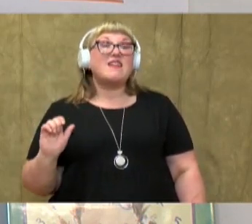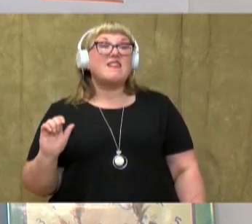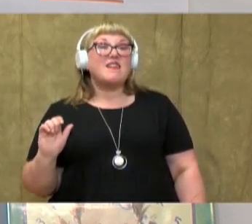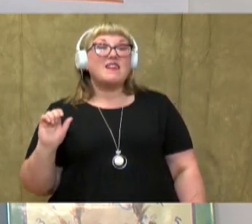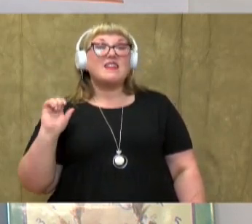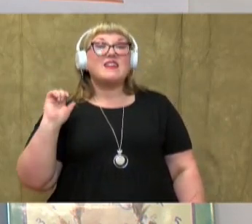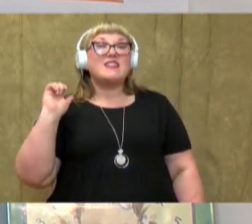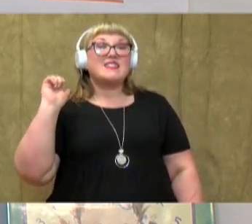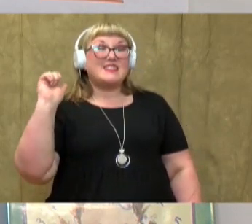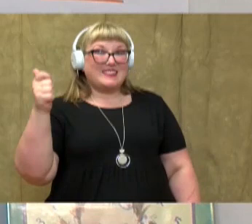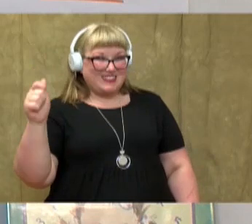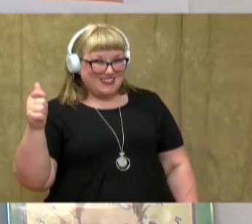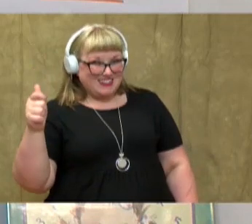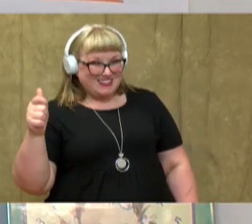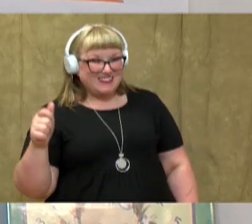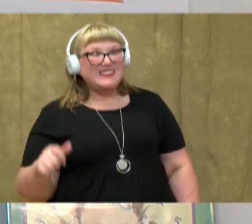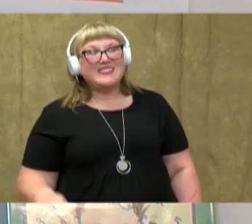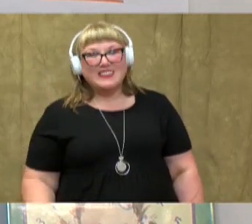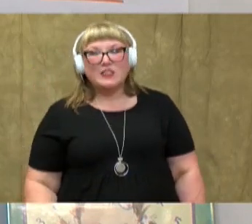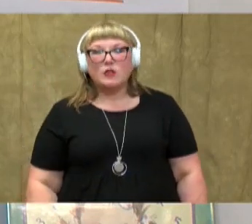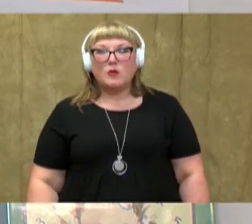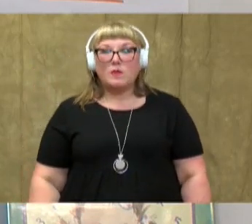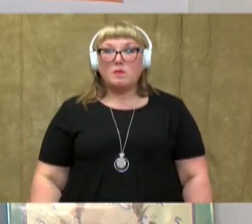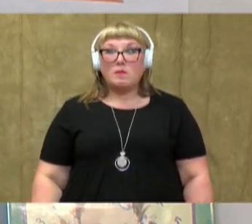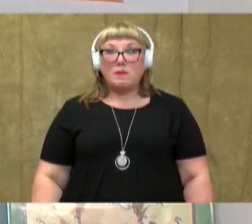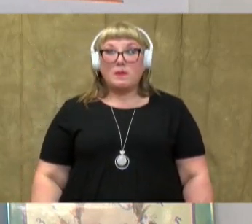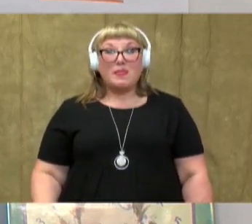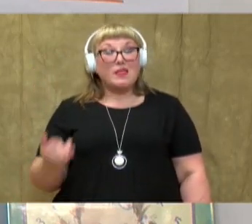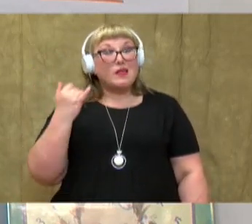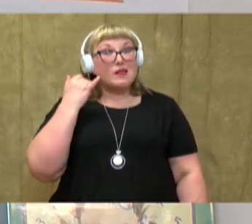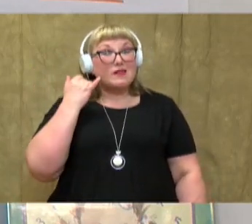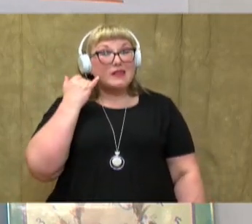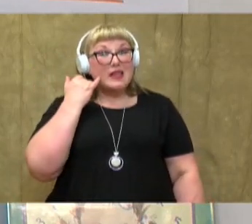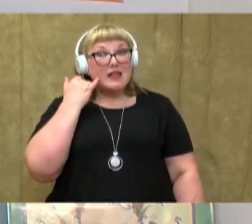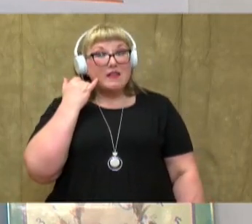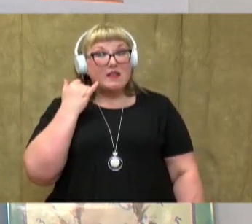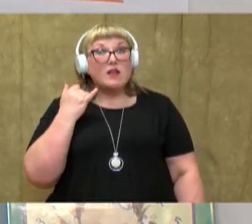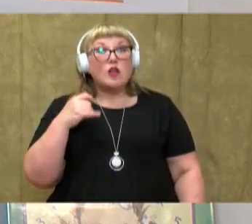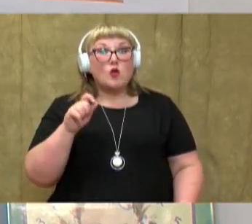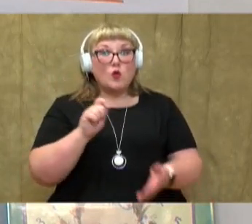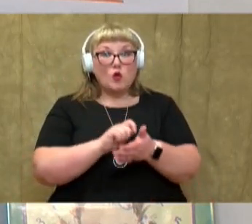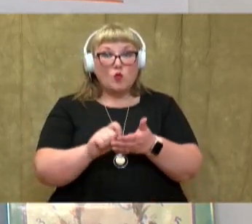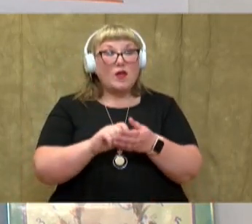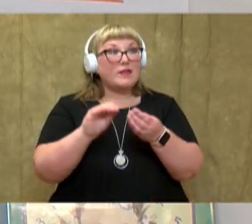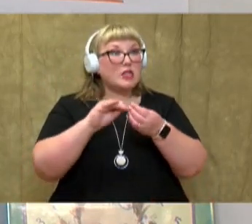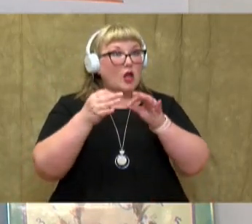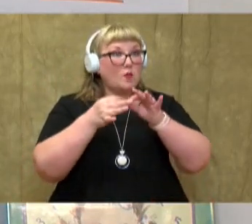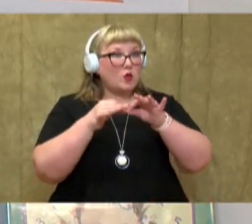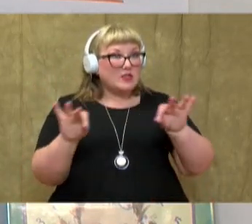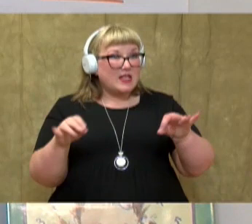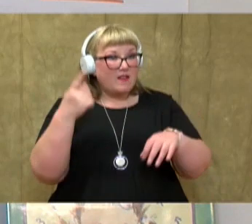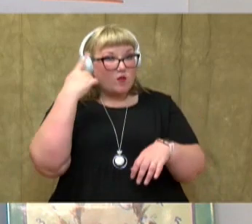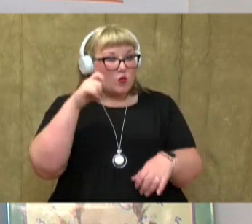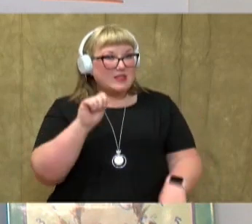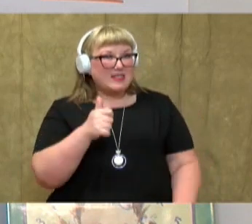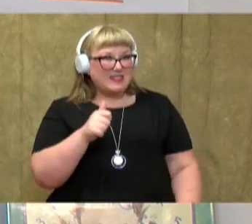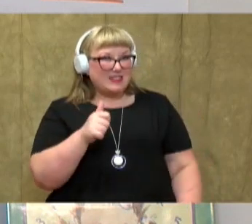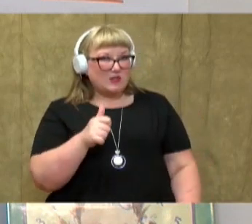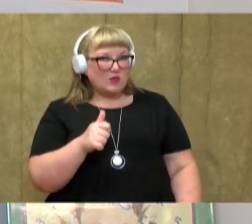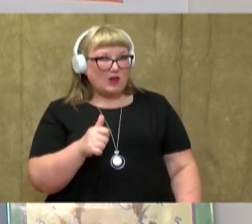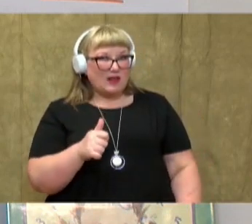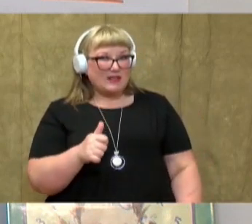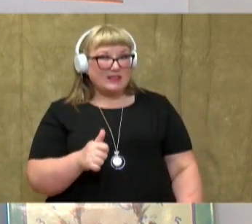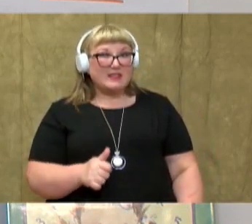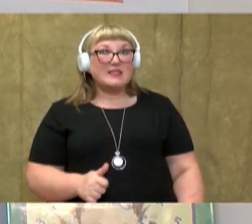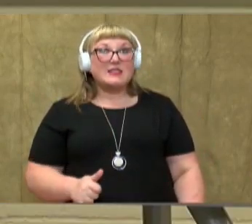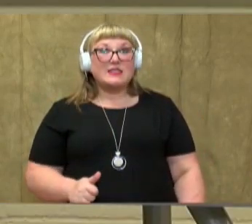nine, 10. So if we are going to write a number sentence for 10, we are going